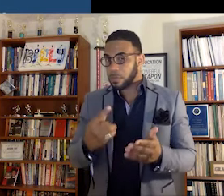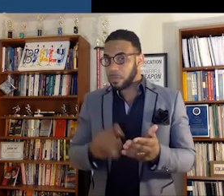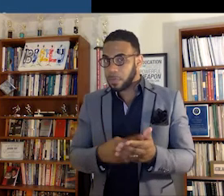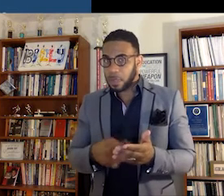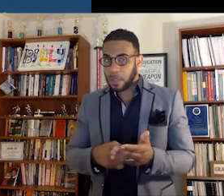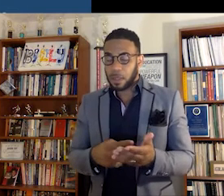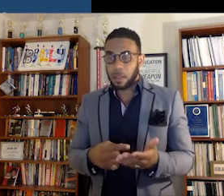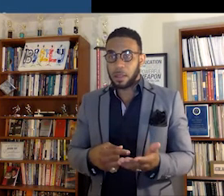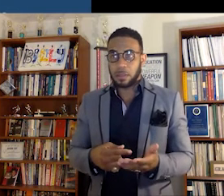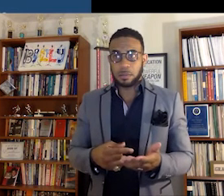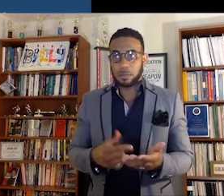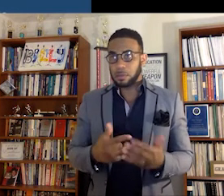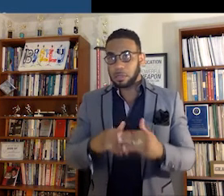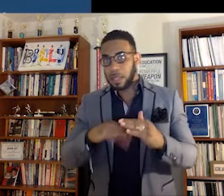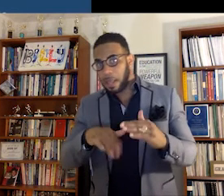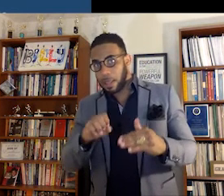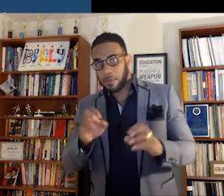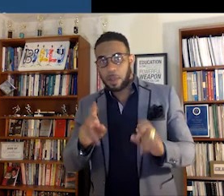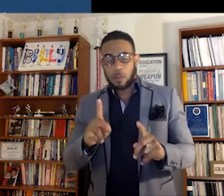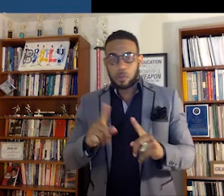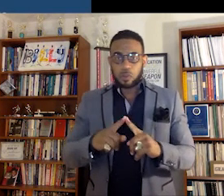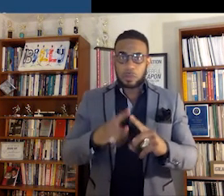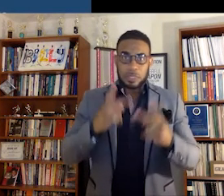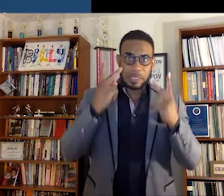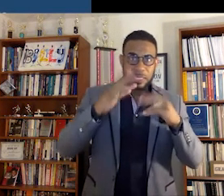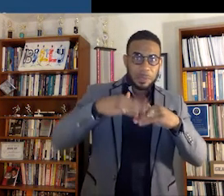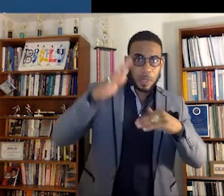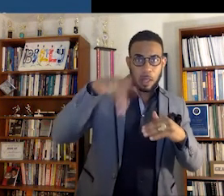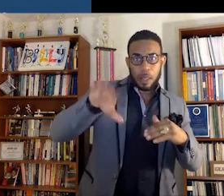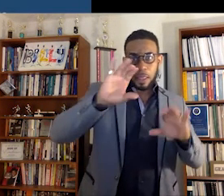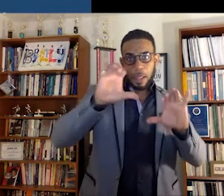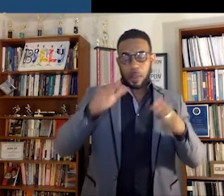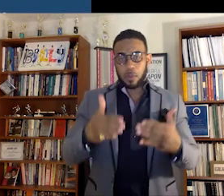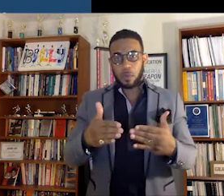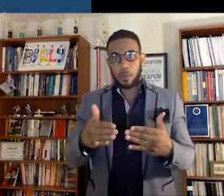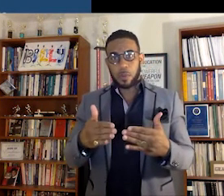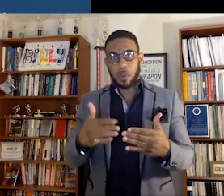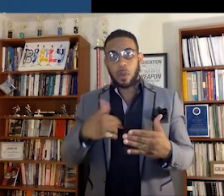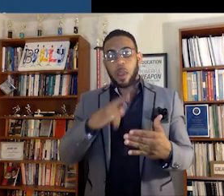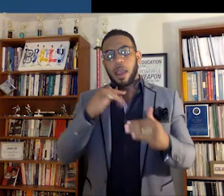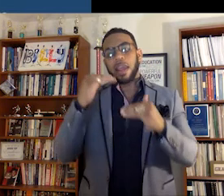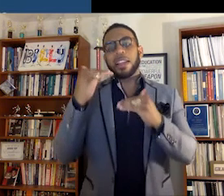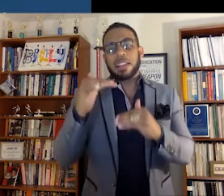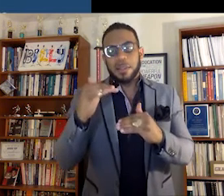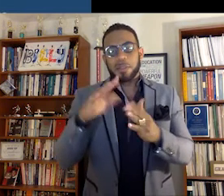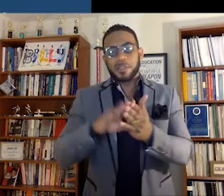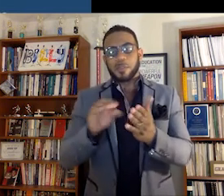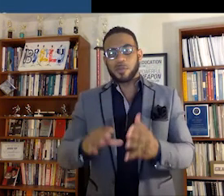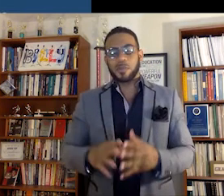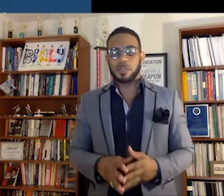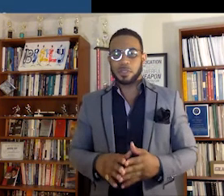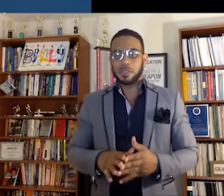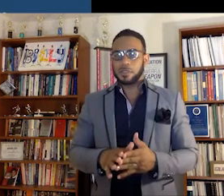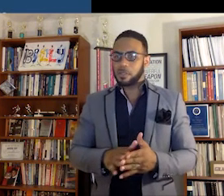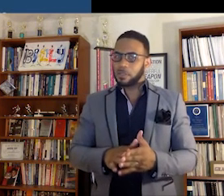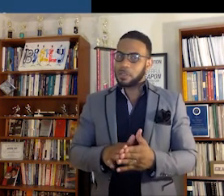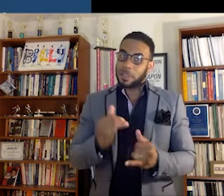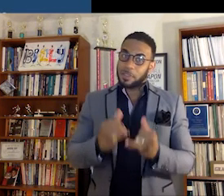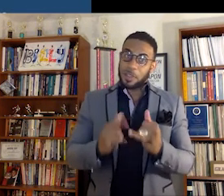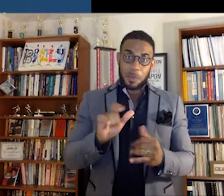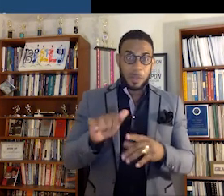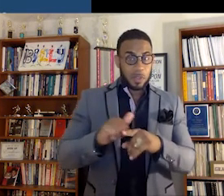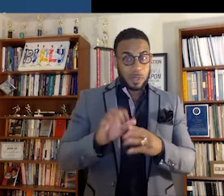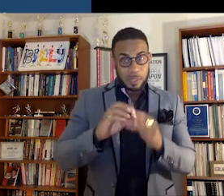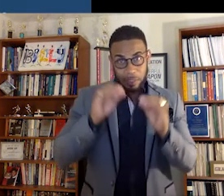Sometimes lack of opportunity to see beyond their classroom, we are limiting students. And then finally, we must